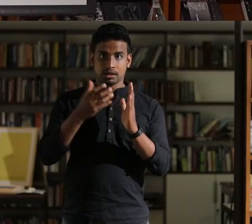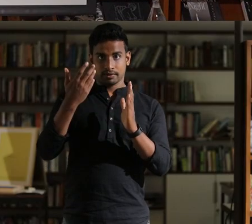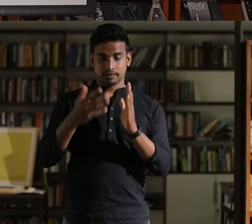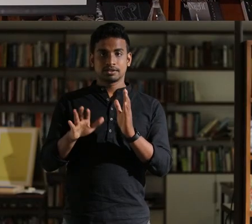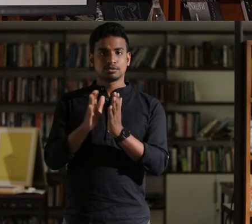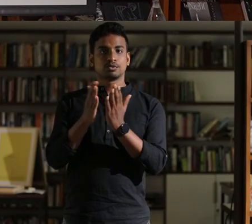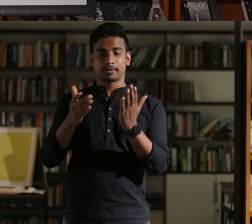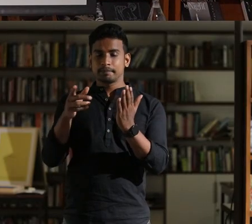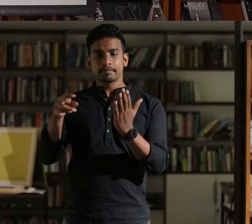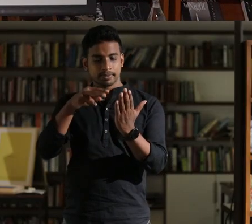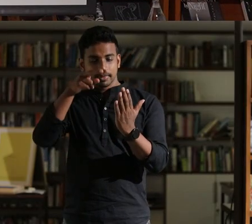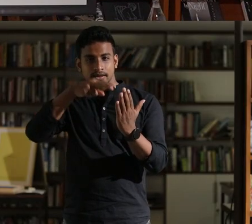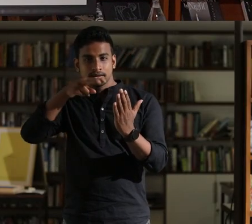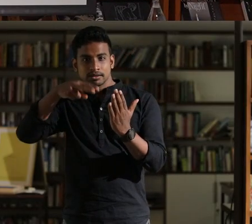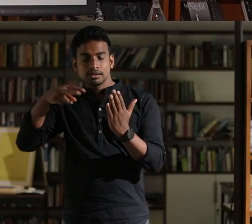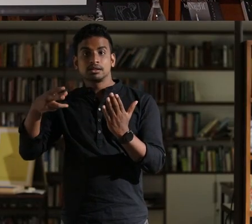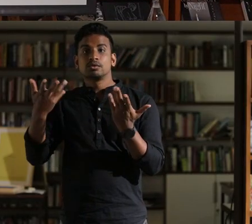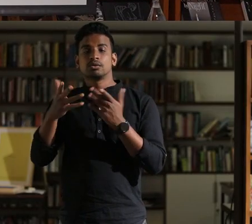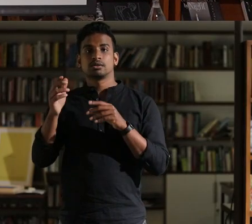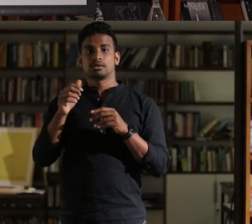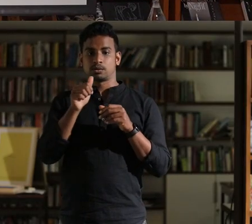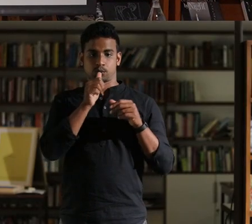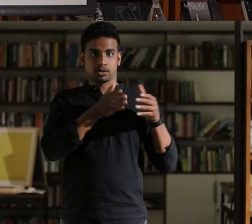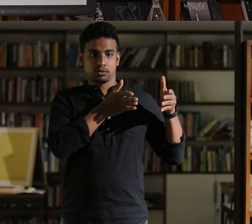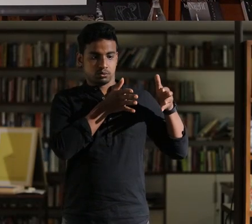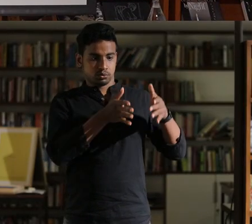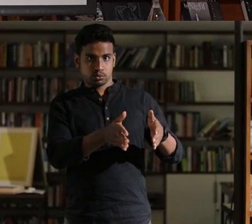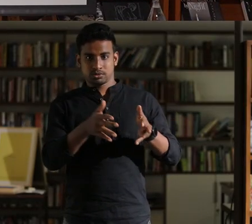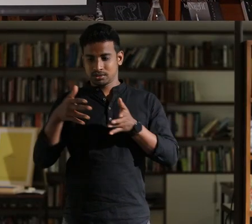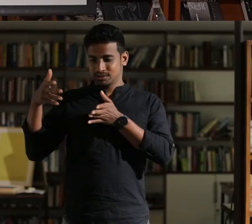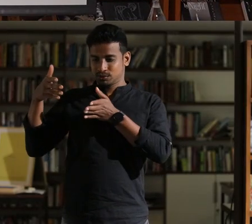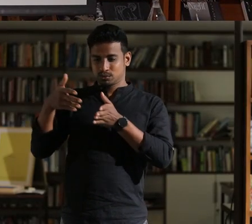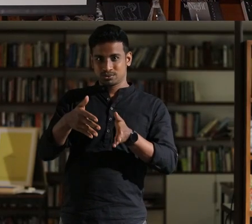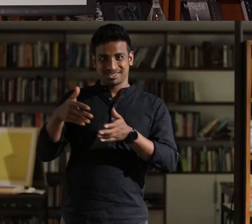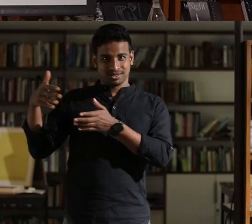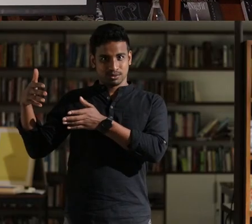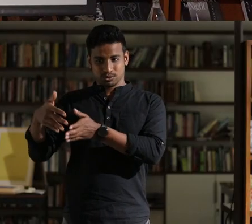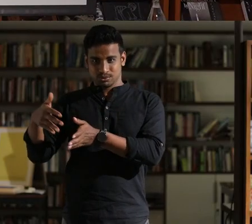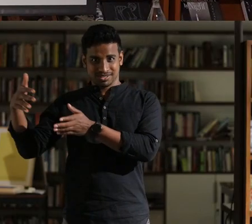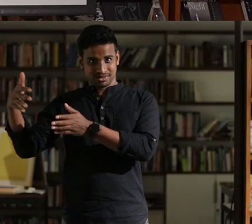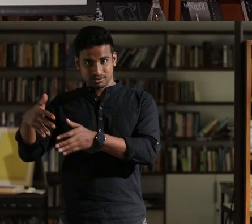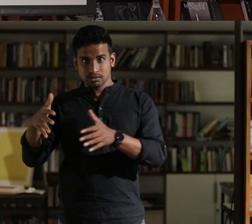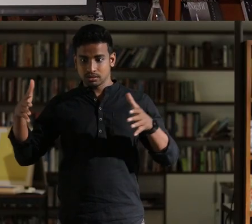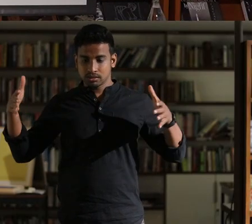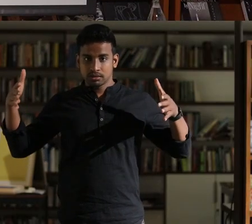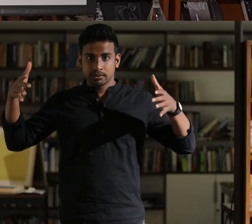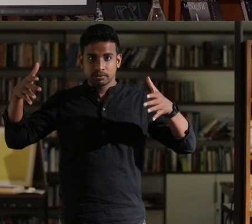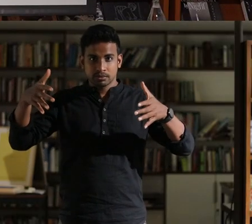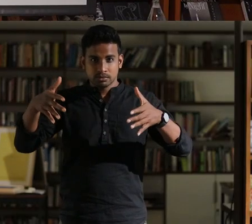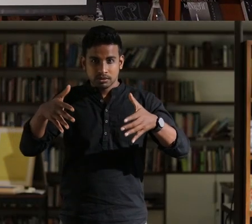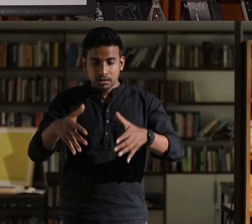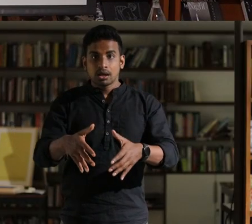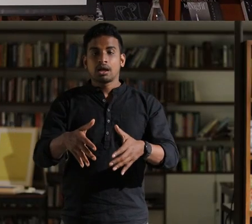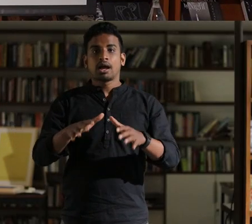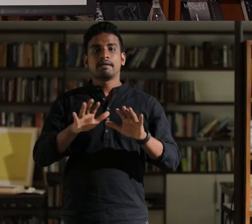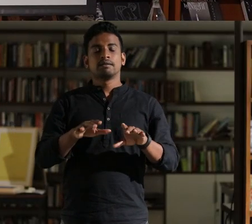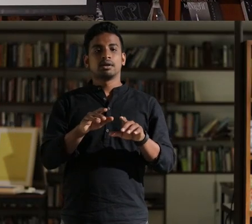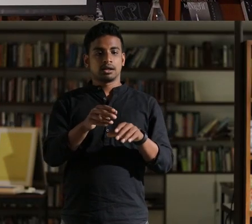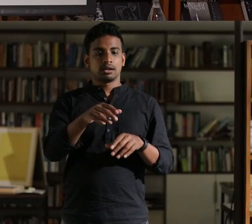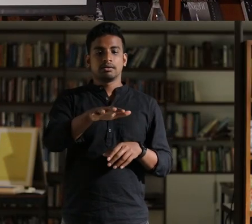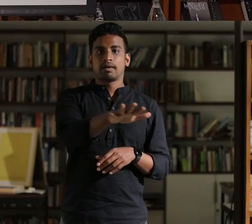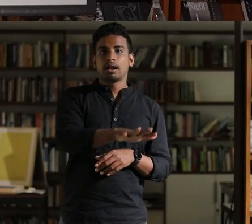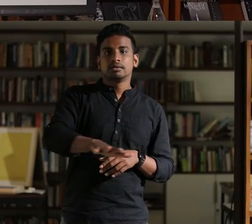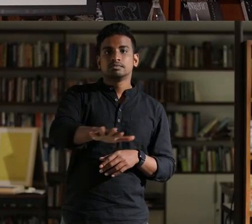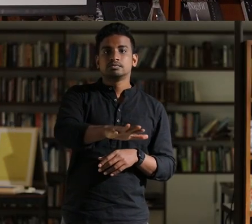which describes water flows in the valley of that time with the names of the localities